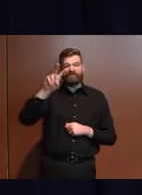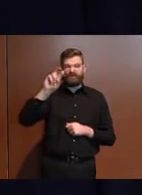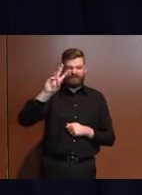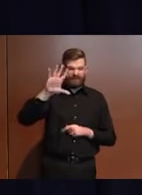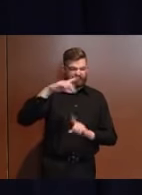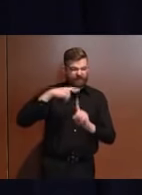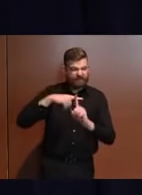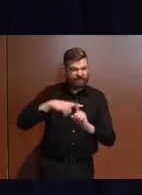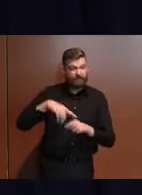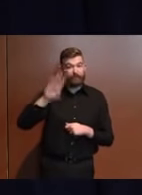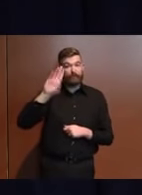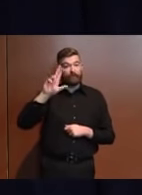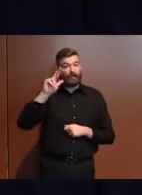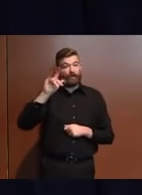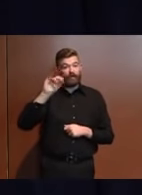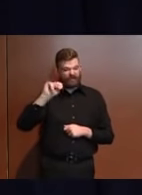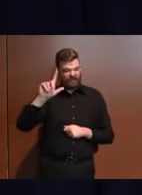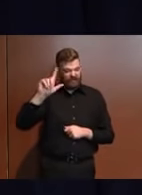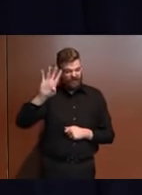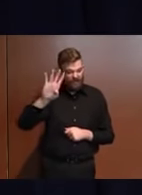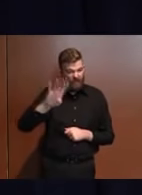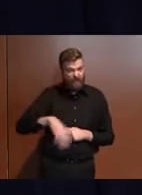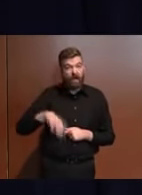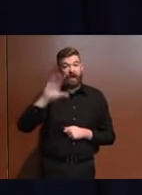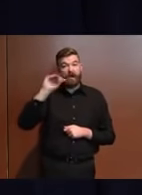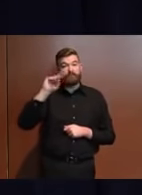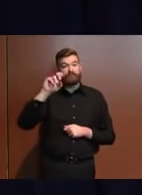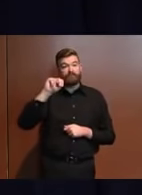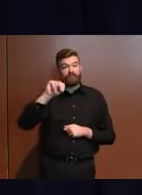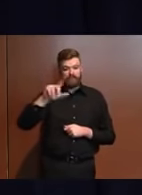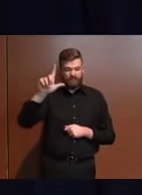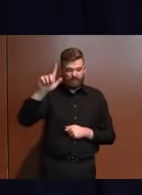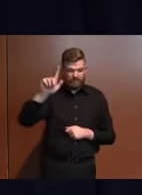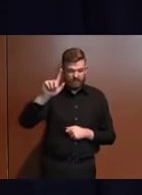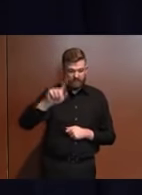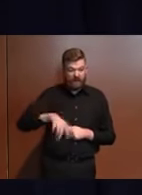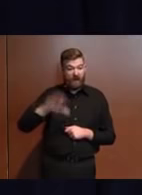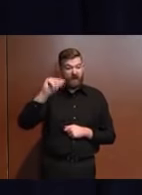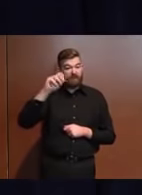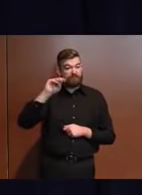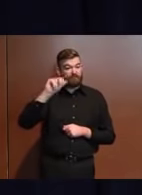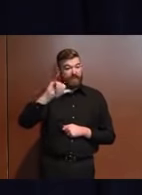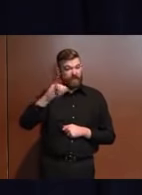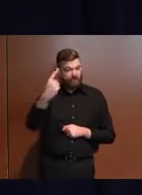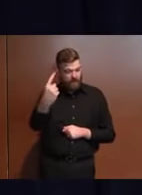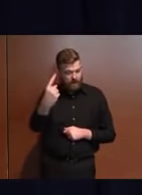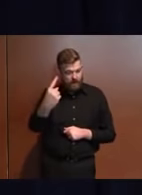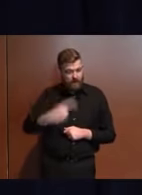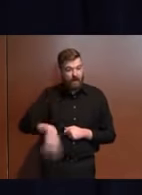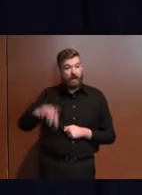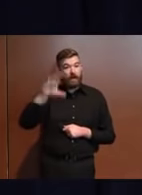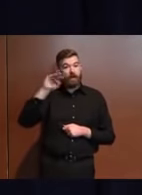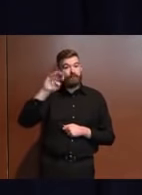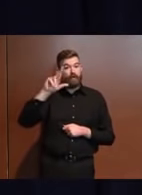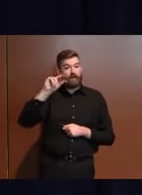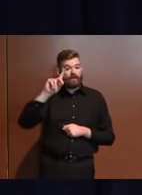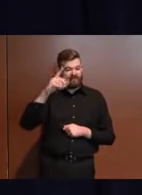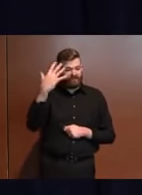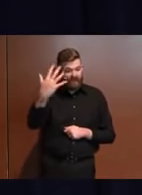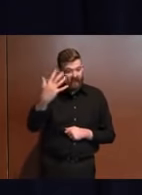Burlington 24, Camden 21, Cape May 1, Cumberland 5,